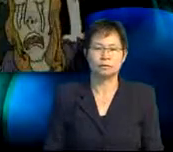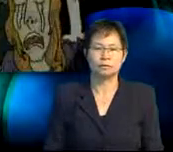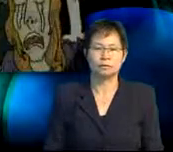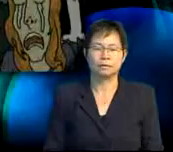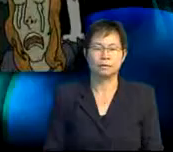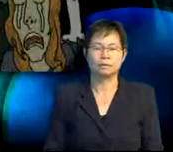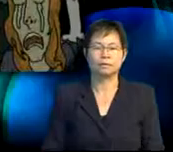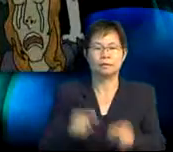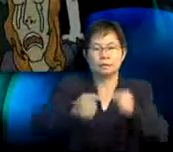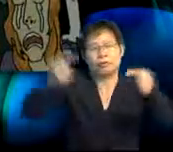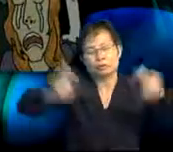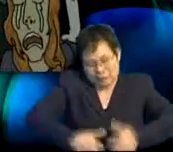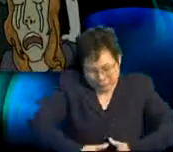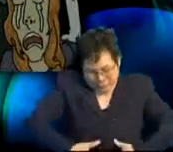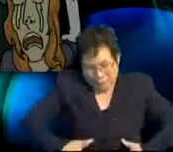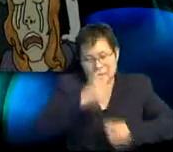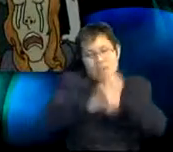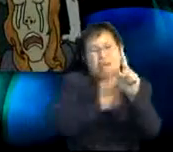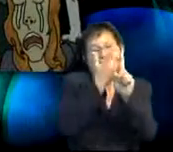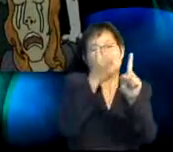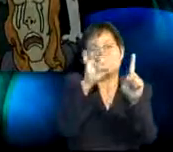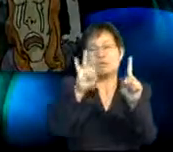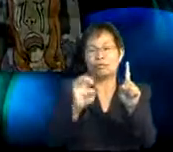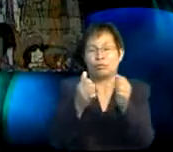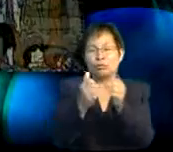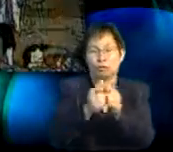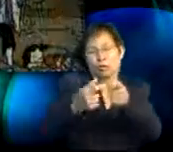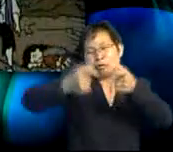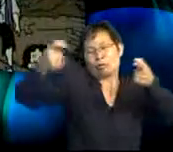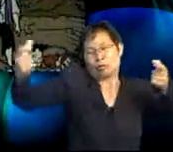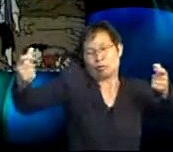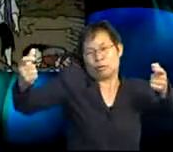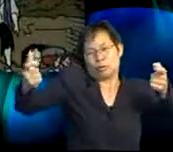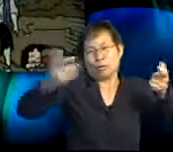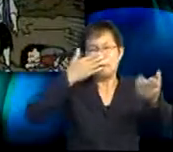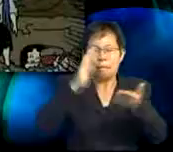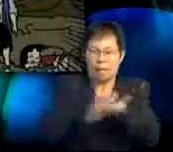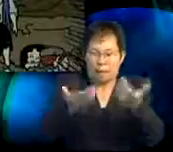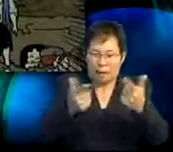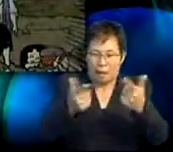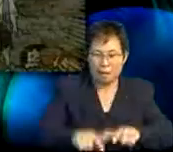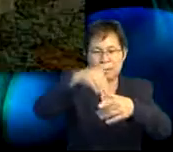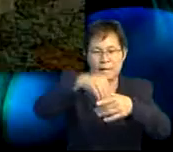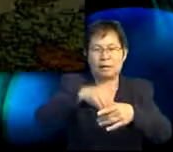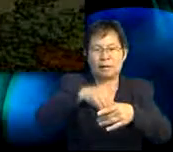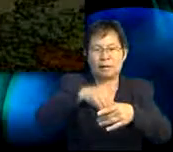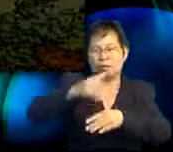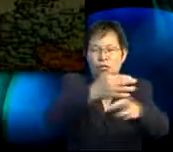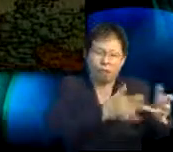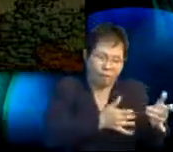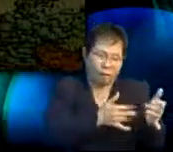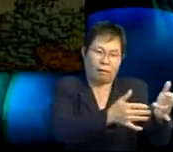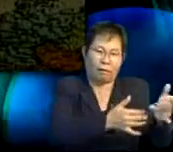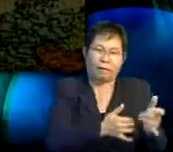The Great Hunger of the 1840s was the greatest catastrophe in the history of Ireland.